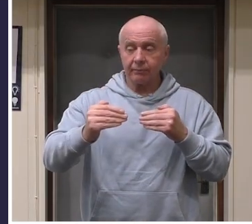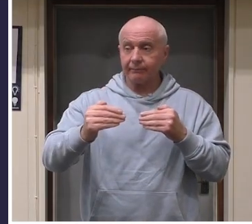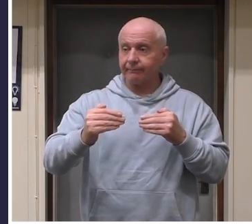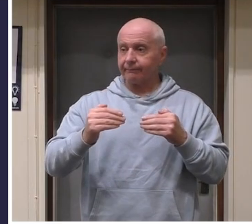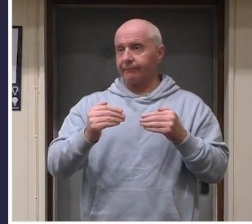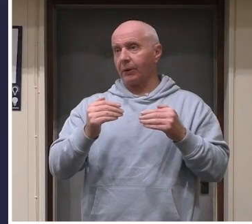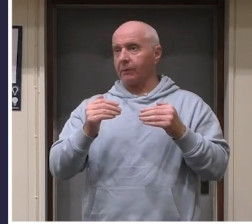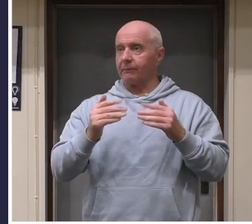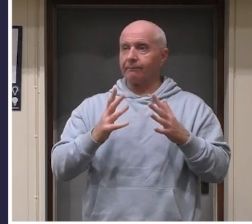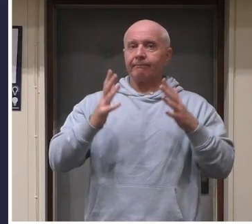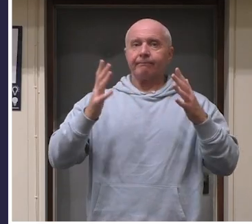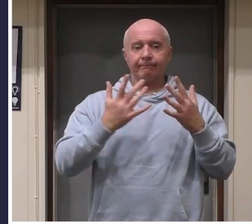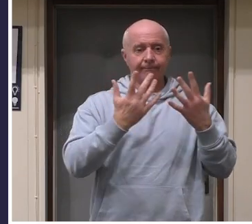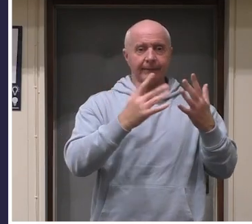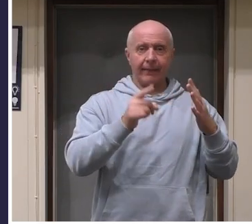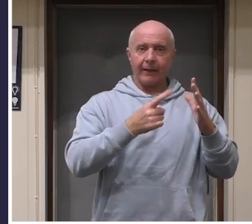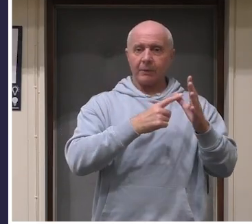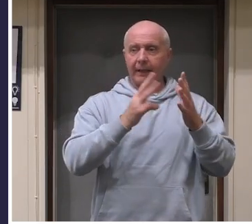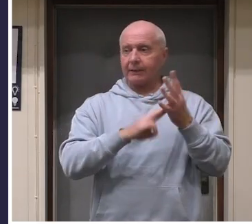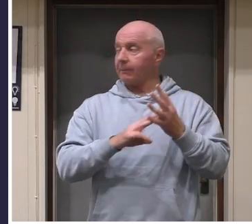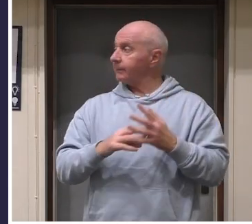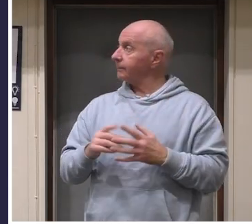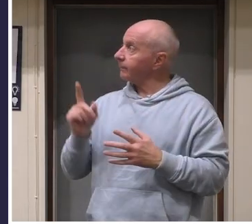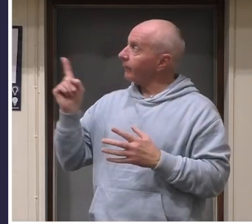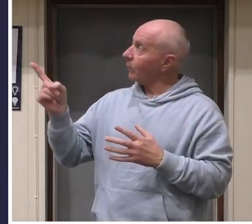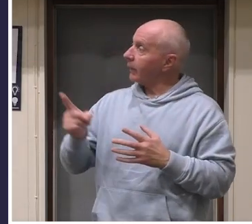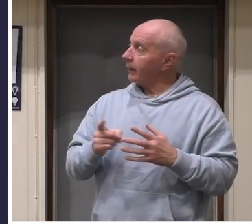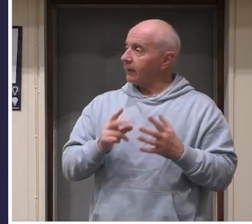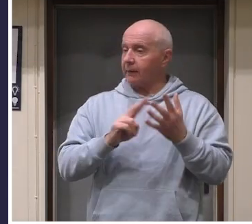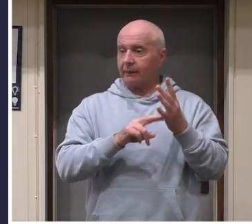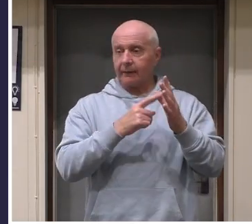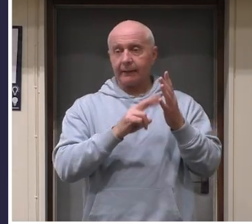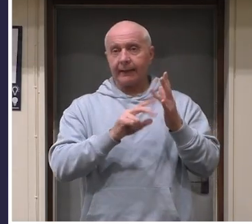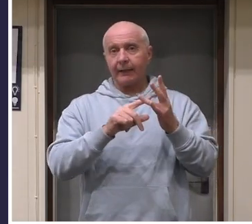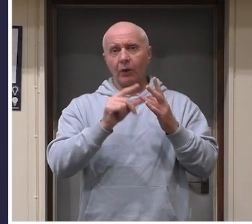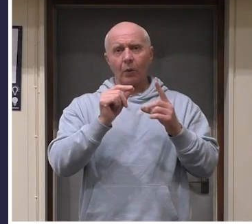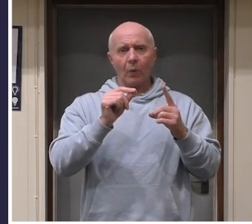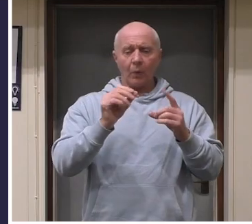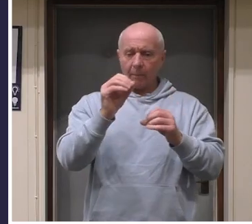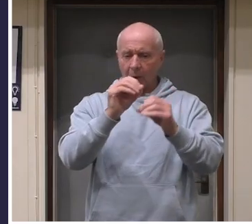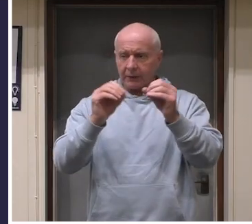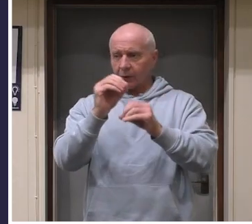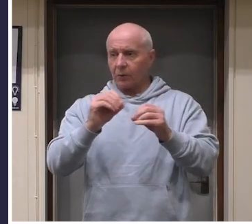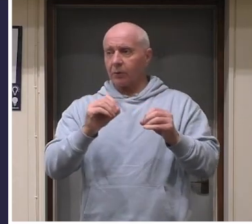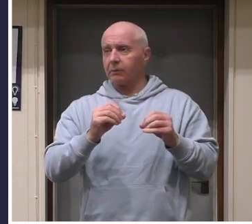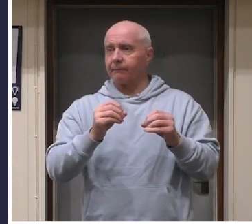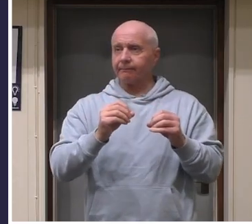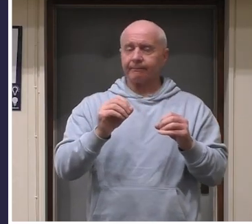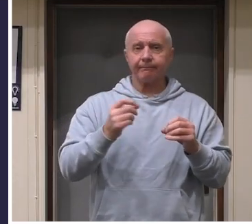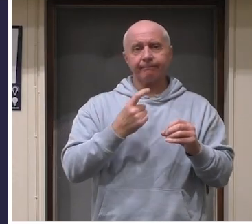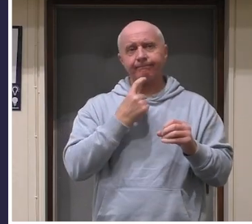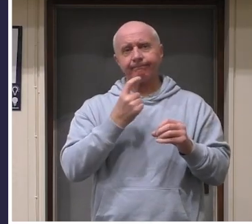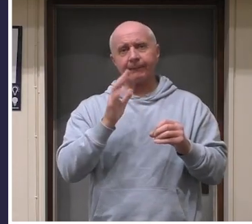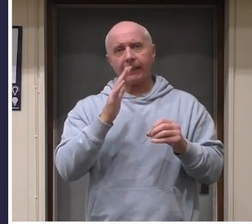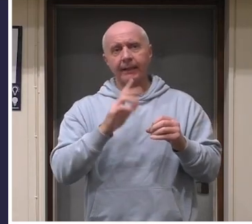of, higher than what was previously demonstrated. And we work with nanoparticles. So these are particles made of glass that are about